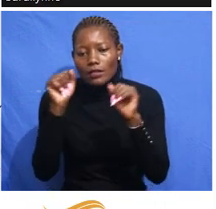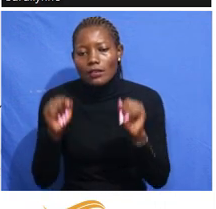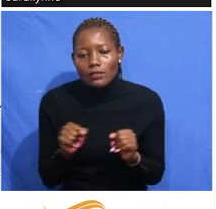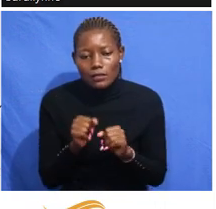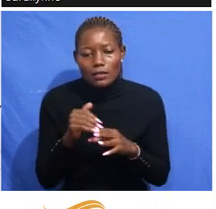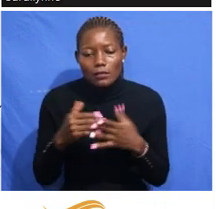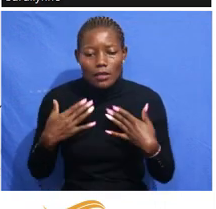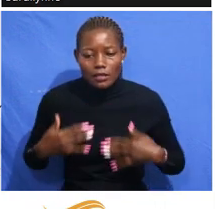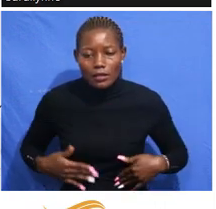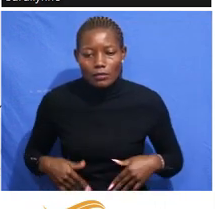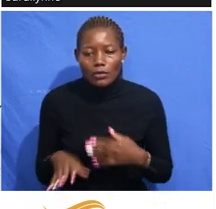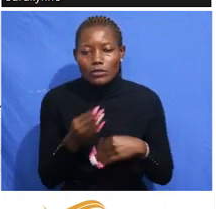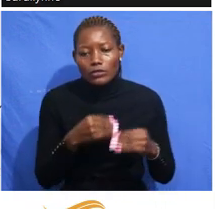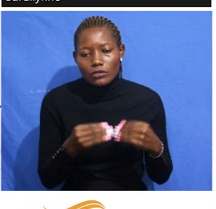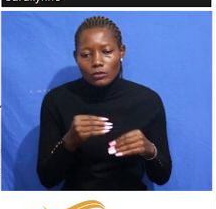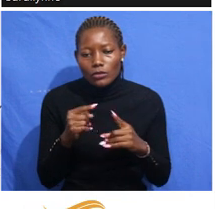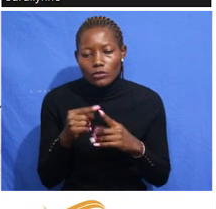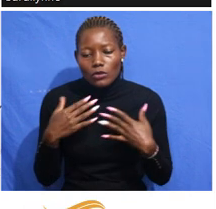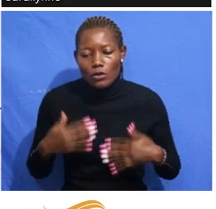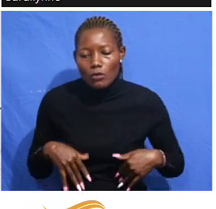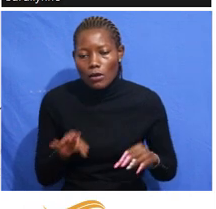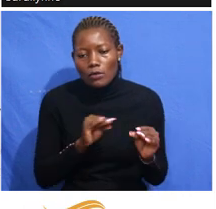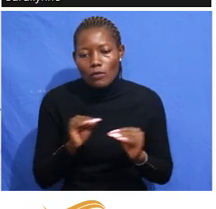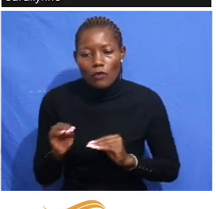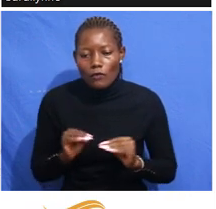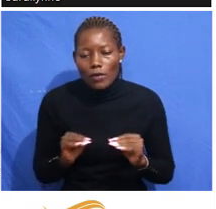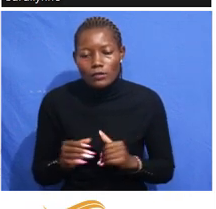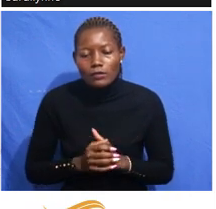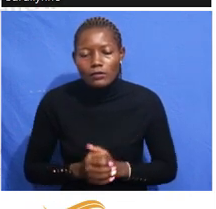contribute to human movement.